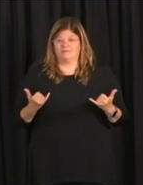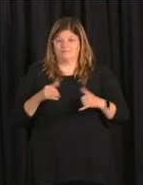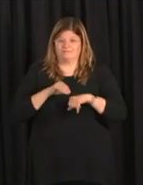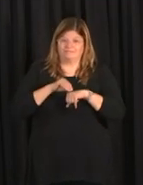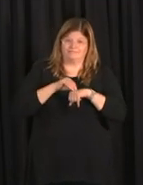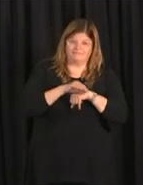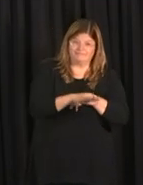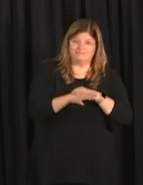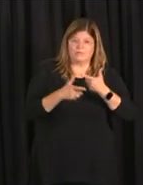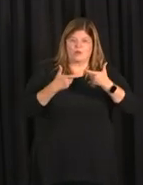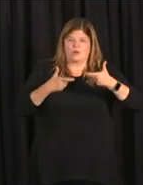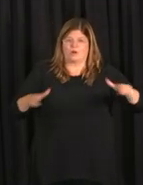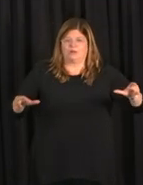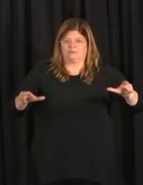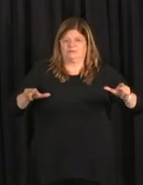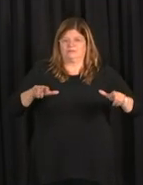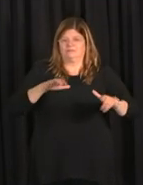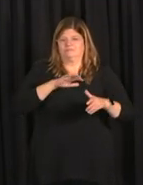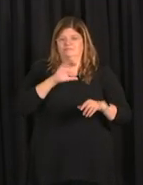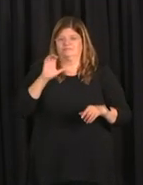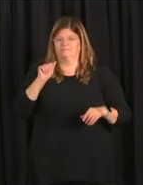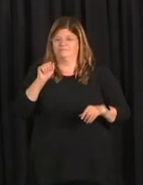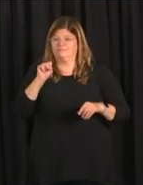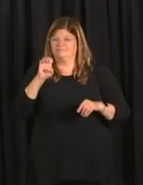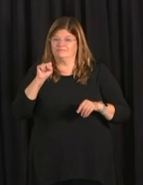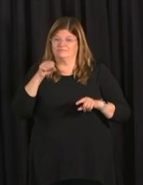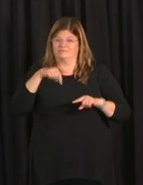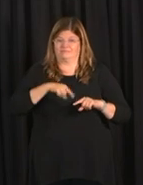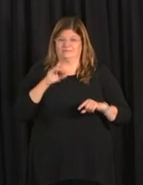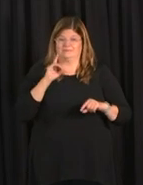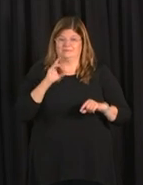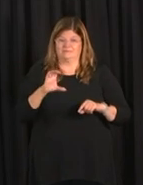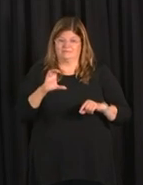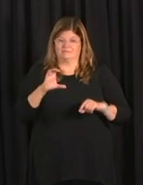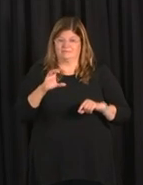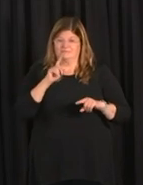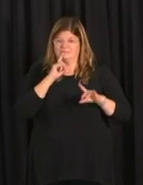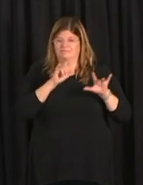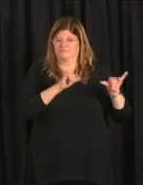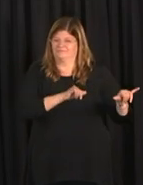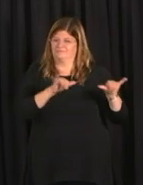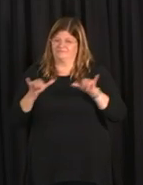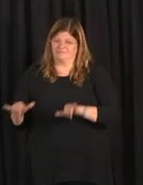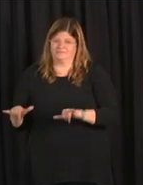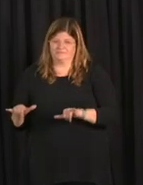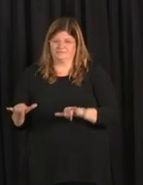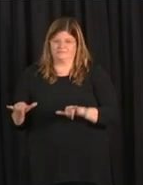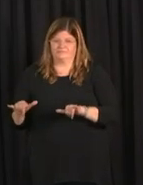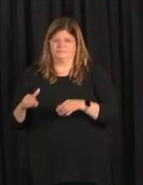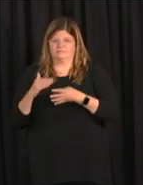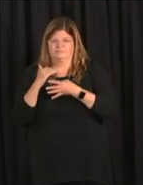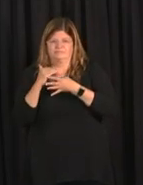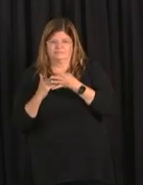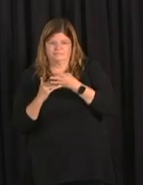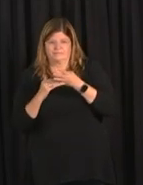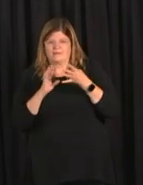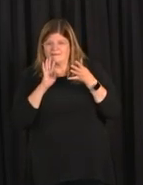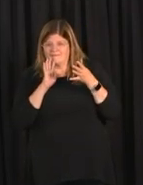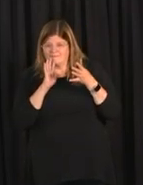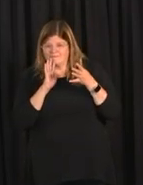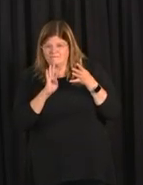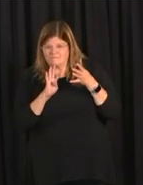to the largest proportion of cases in the district and actually in the U.S., followed by those 40 to